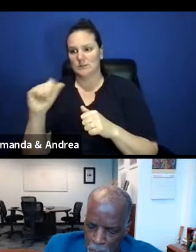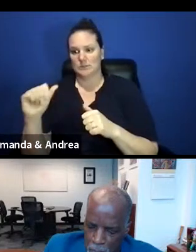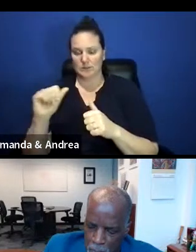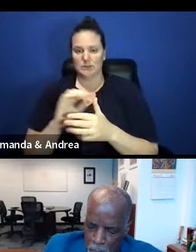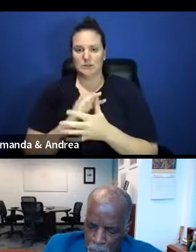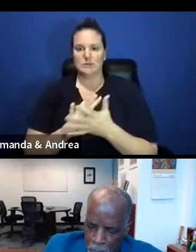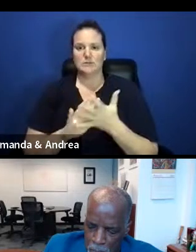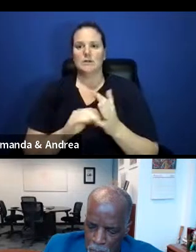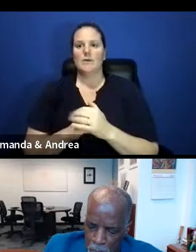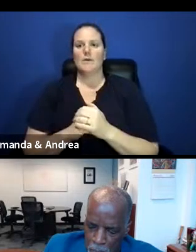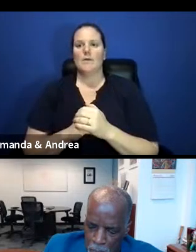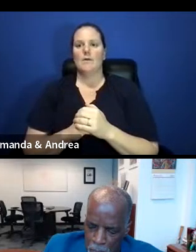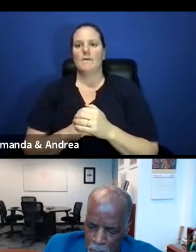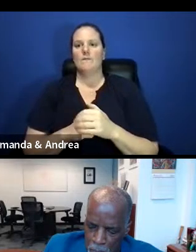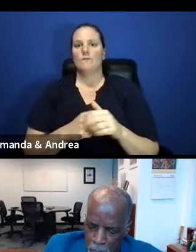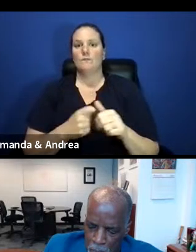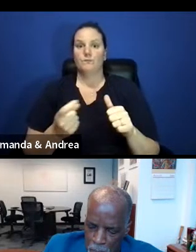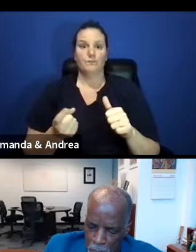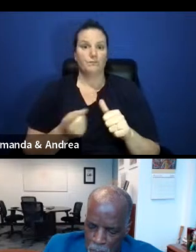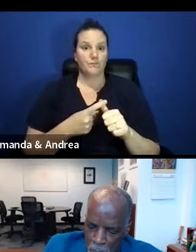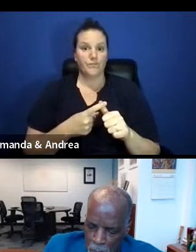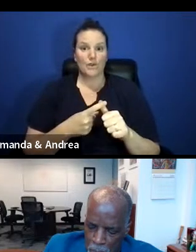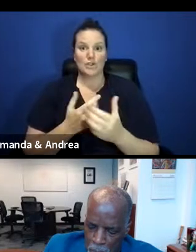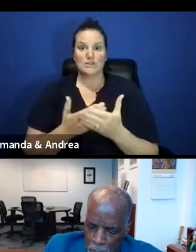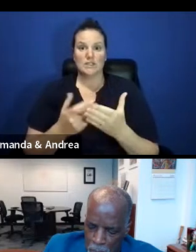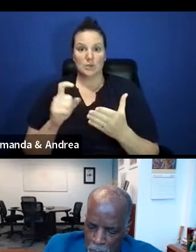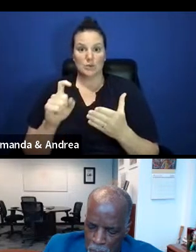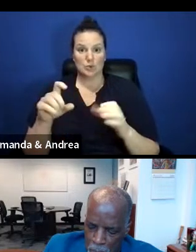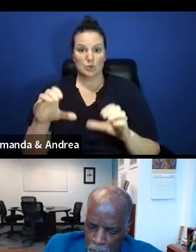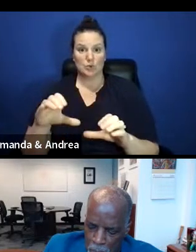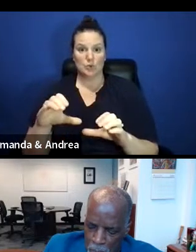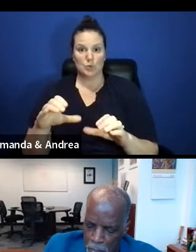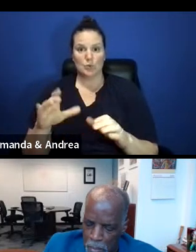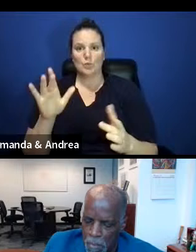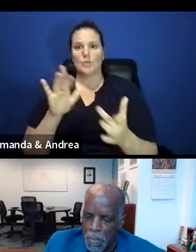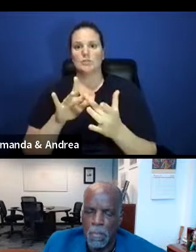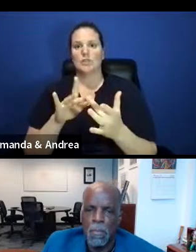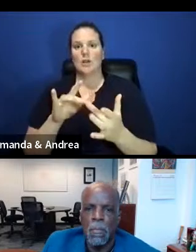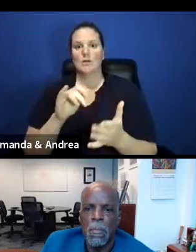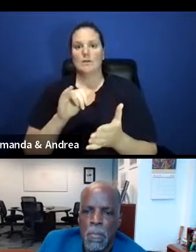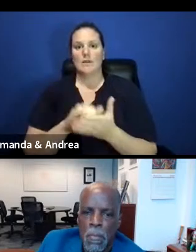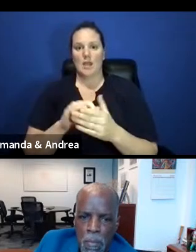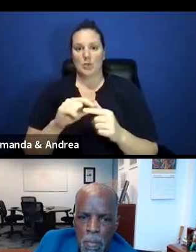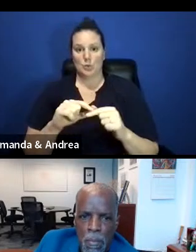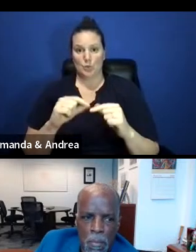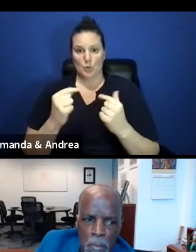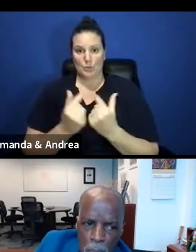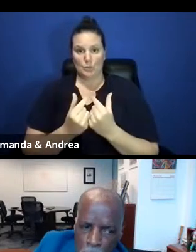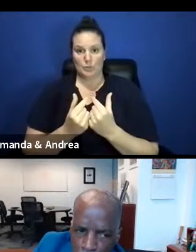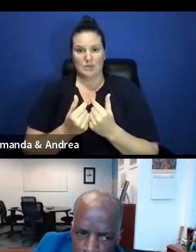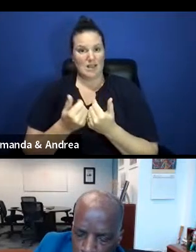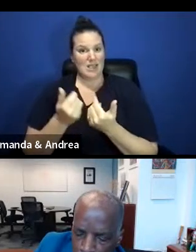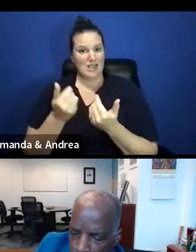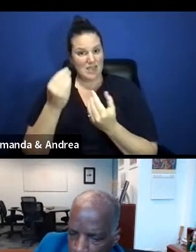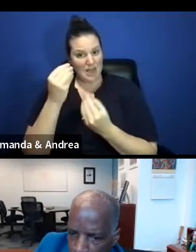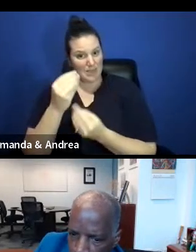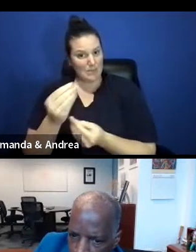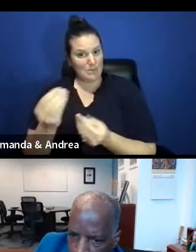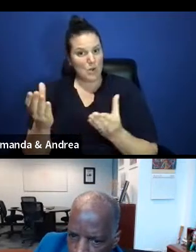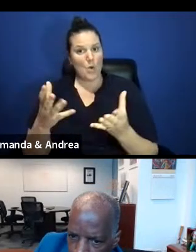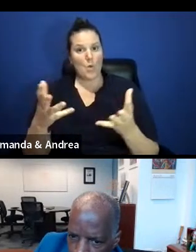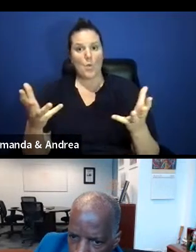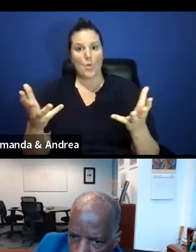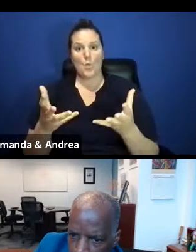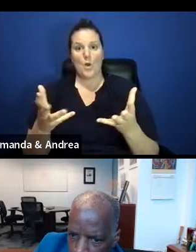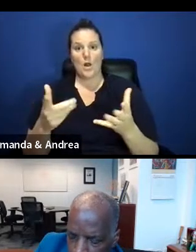I think the first thing that you need to do is to reach out to those groups, let them know what it is